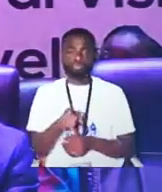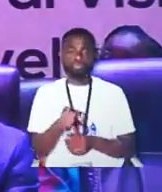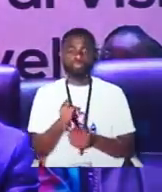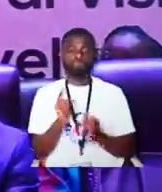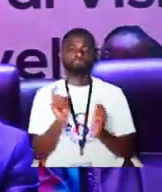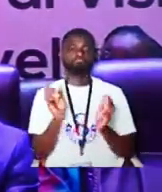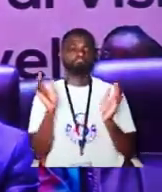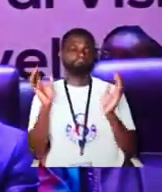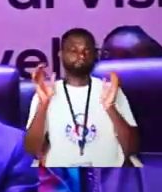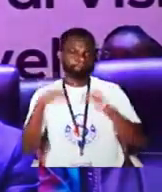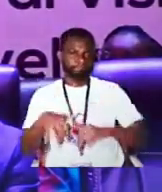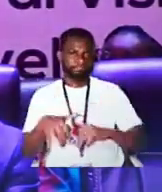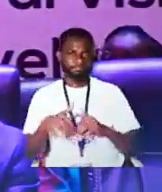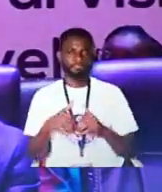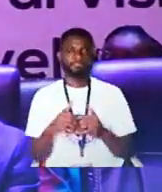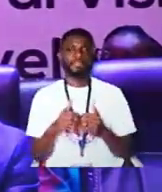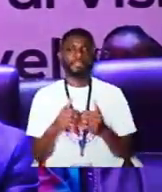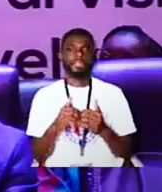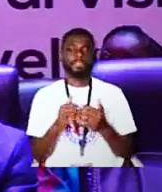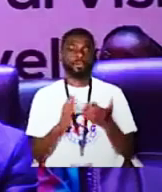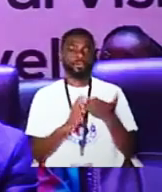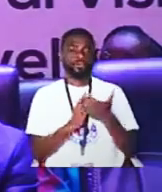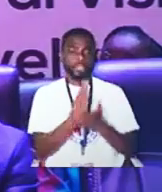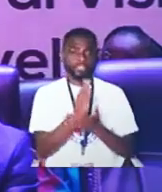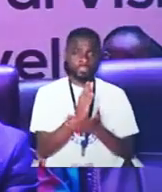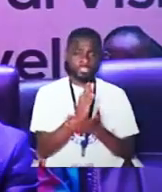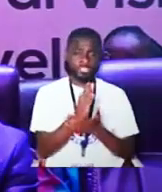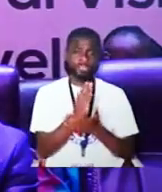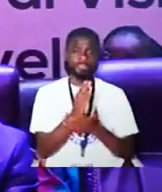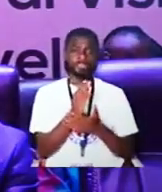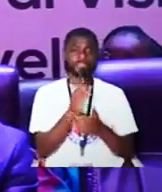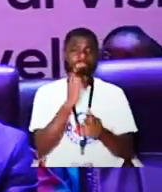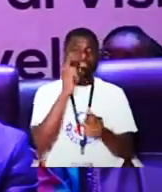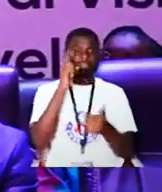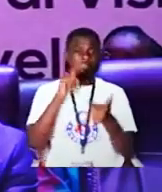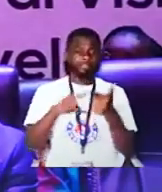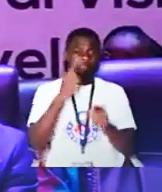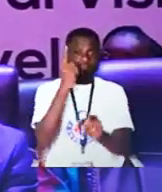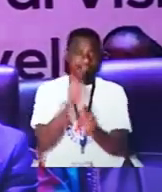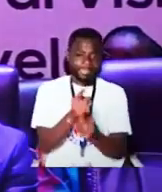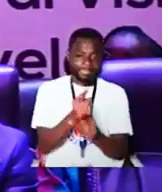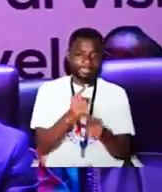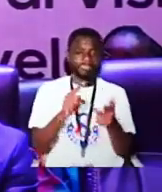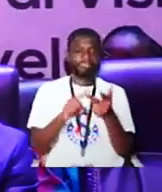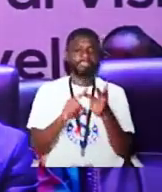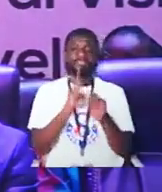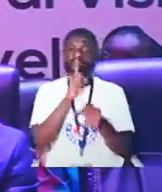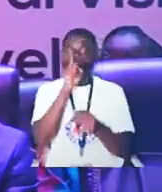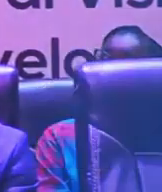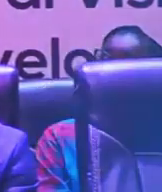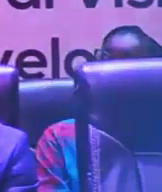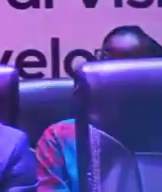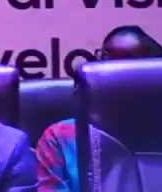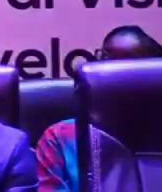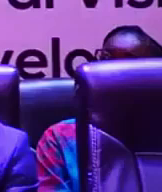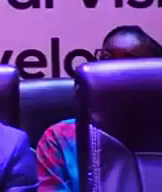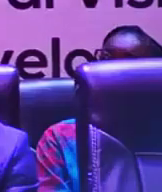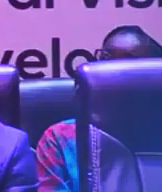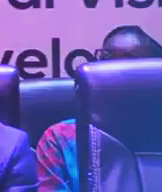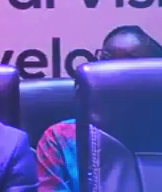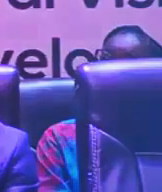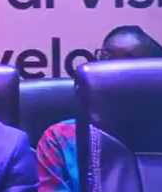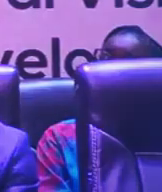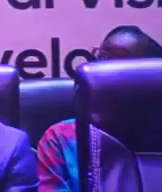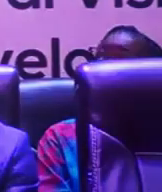the street. So righteousness, justice, truth too has fallen.